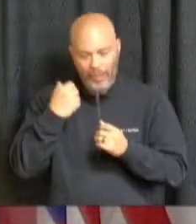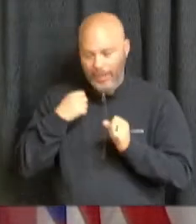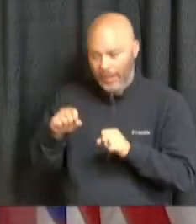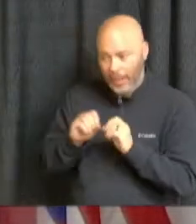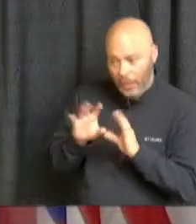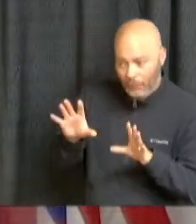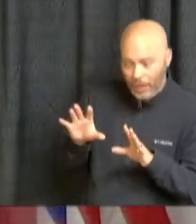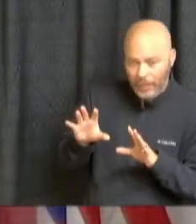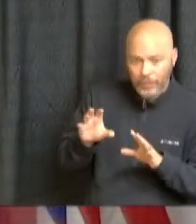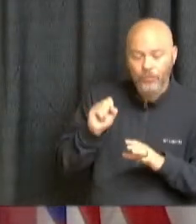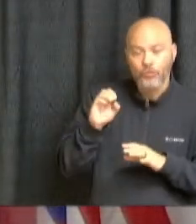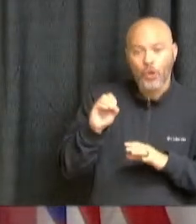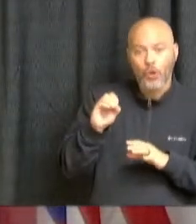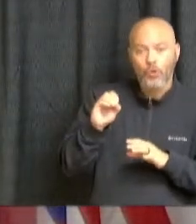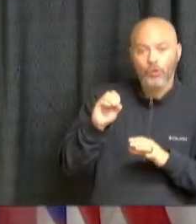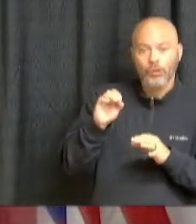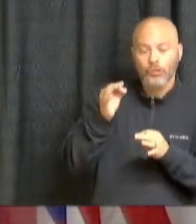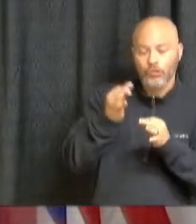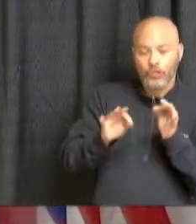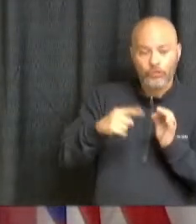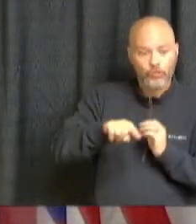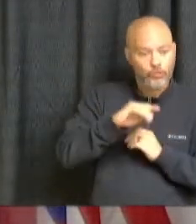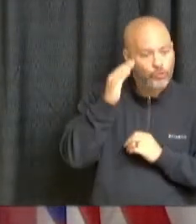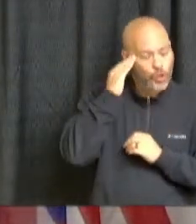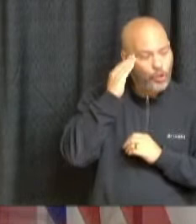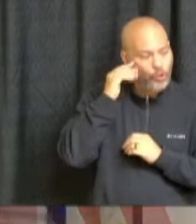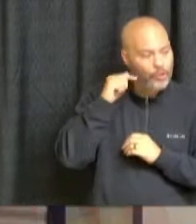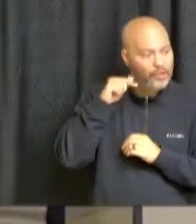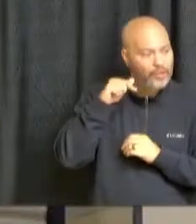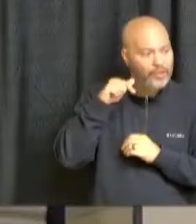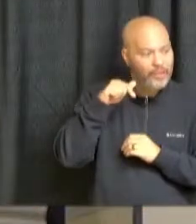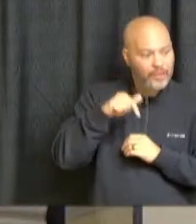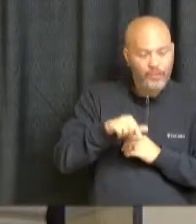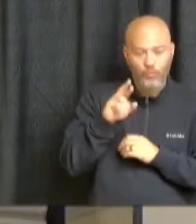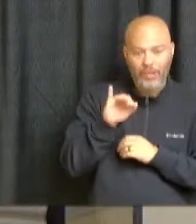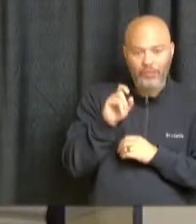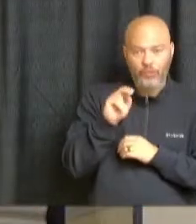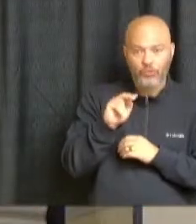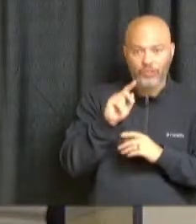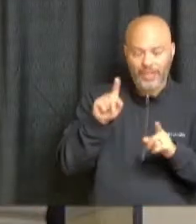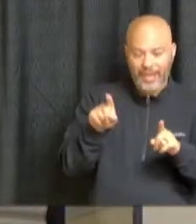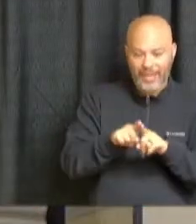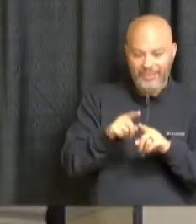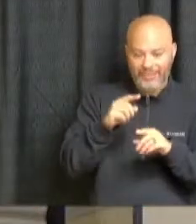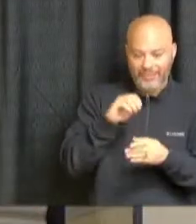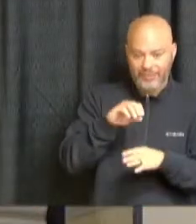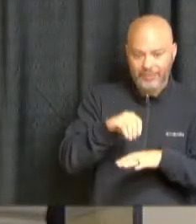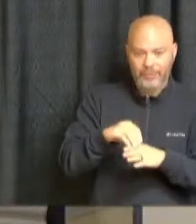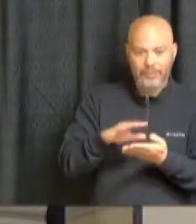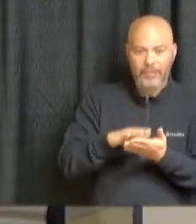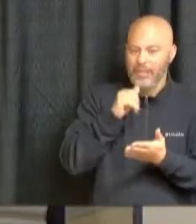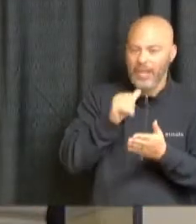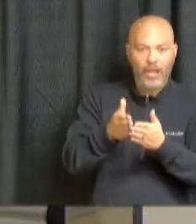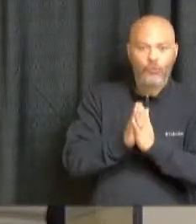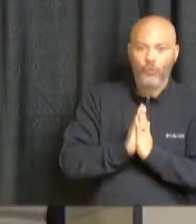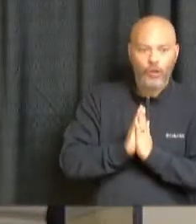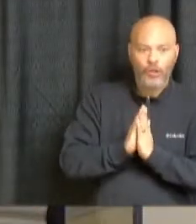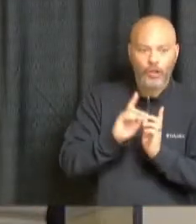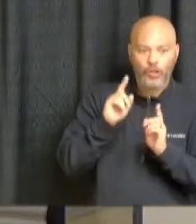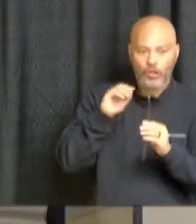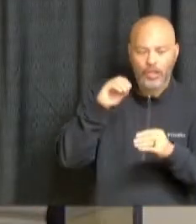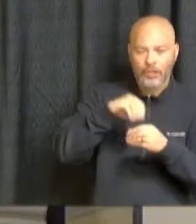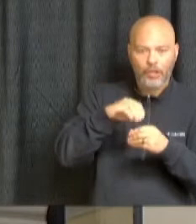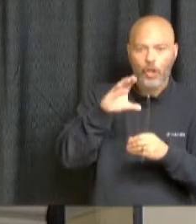Yes, please. So just so you know that this resolution as it stands is not requesting to go into the